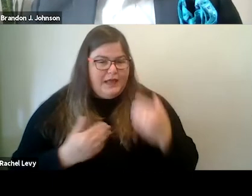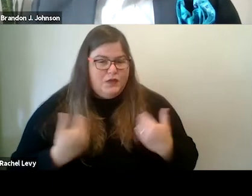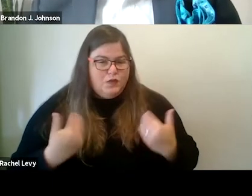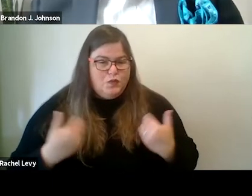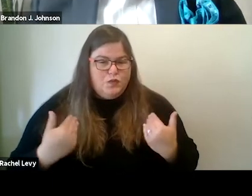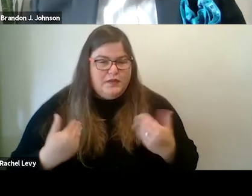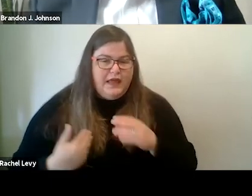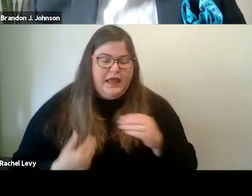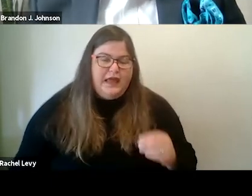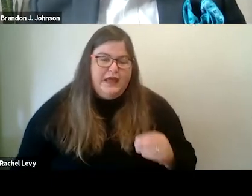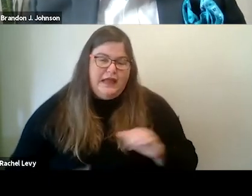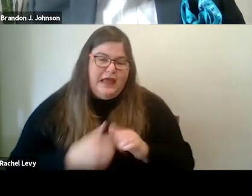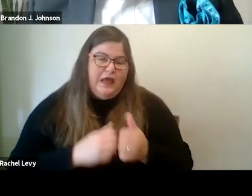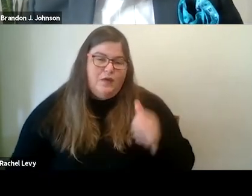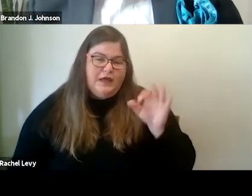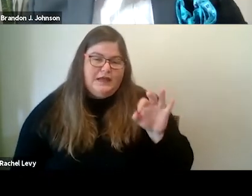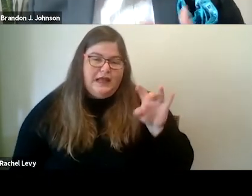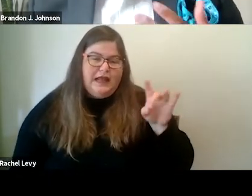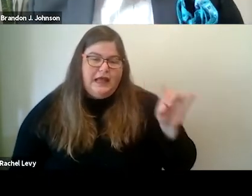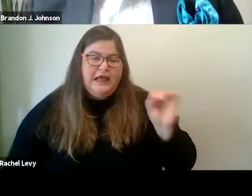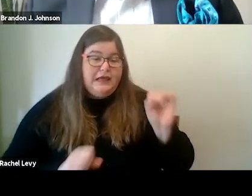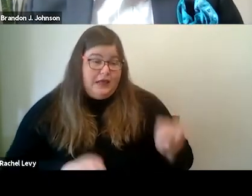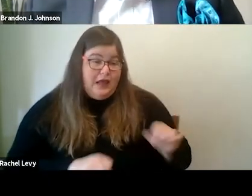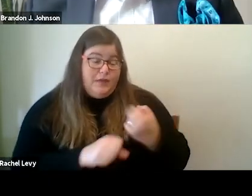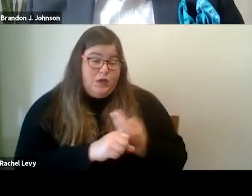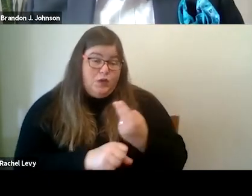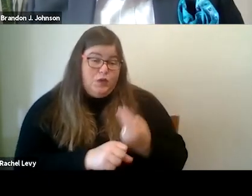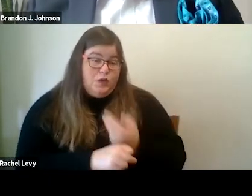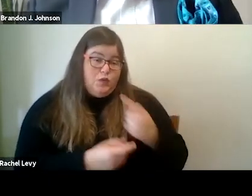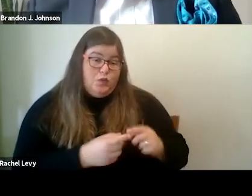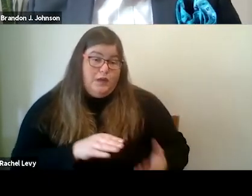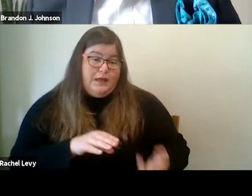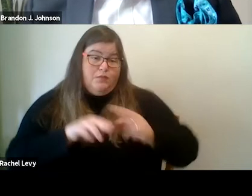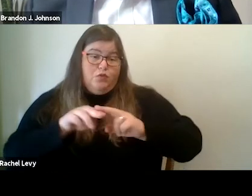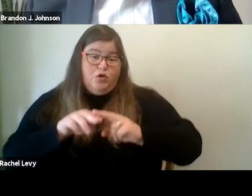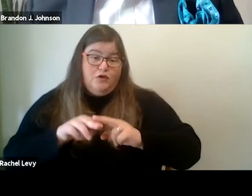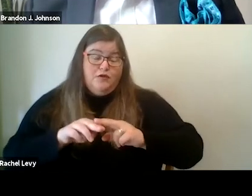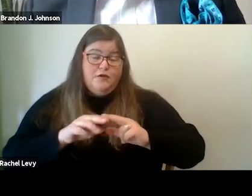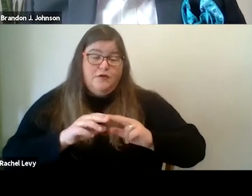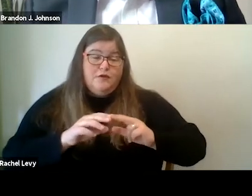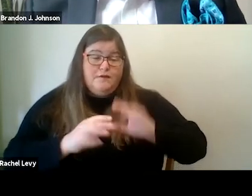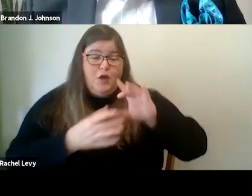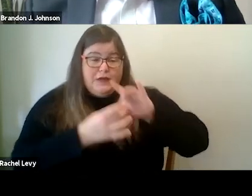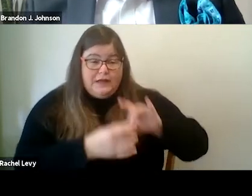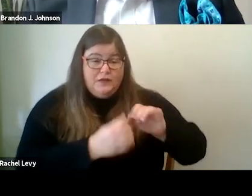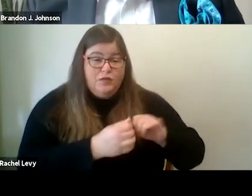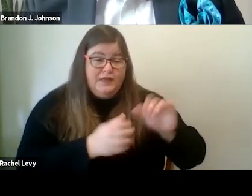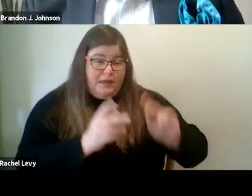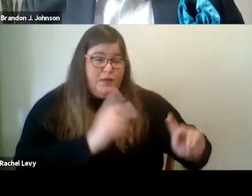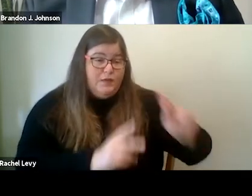how 988 can be utilized to improve outcomes specifically within that population. Next slide,